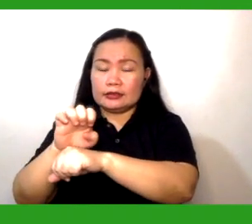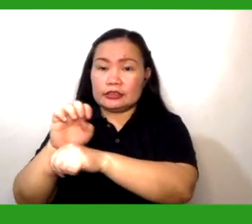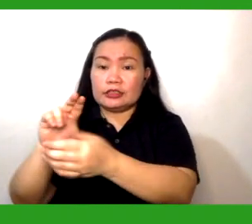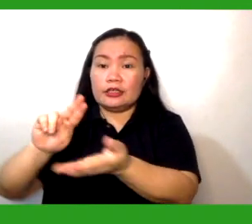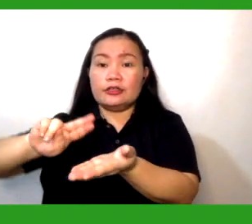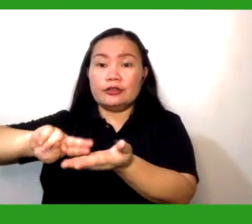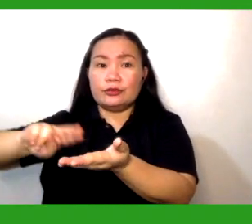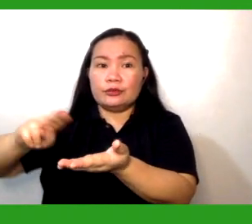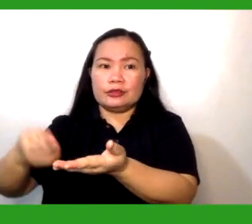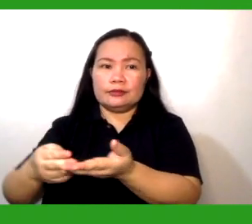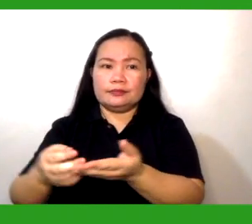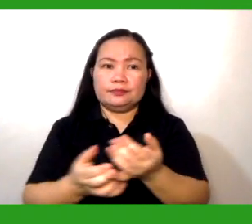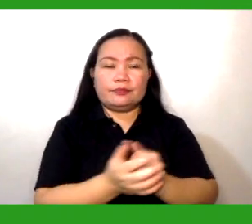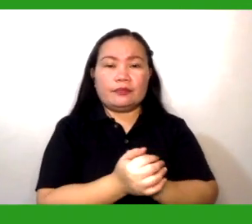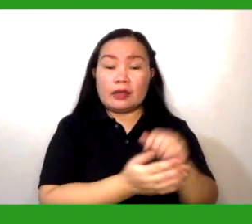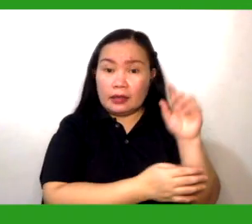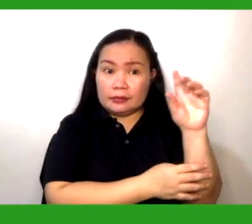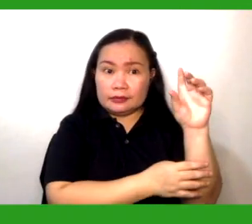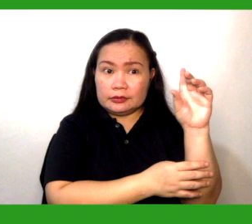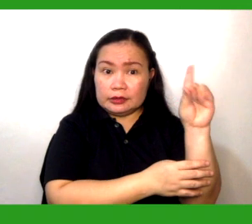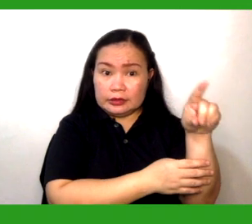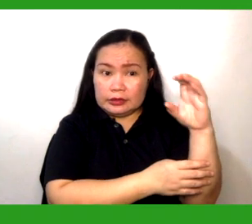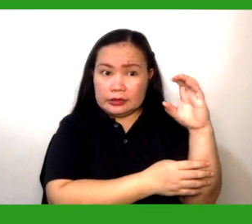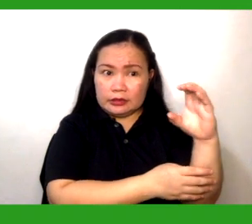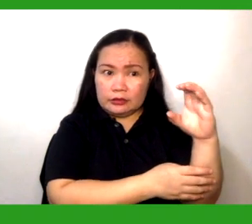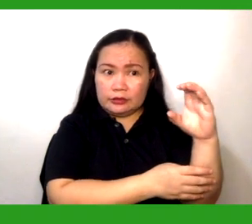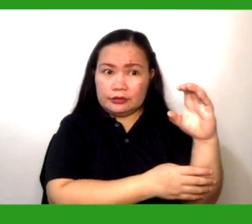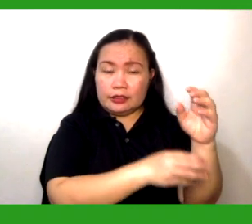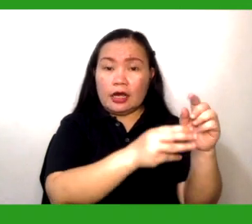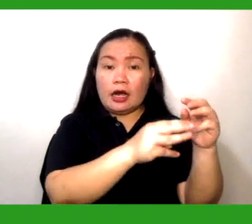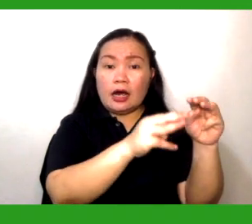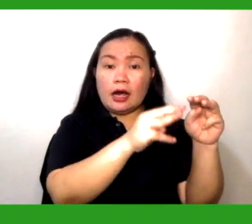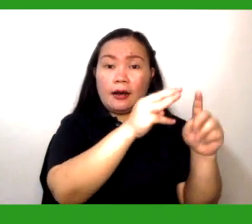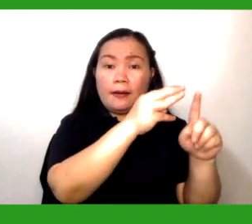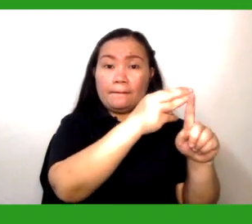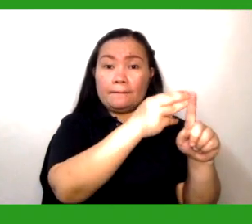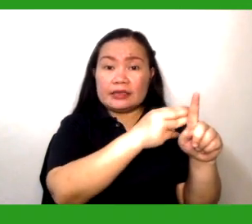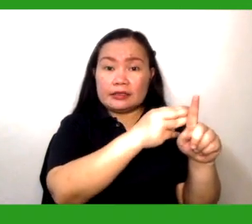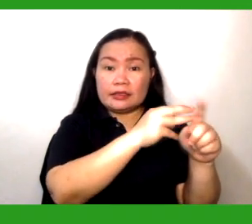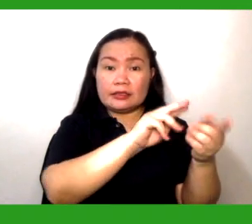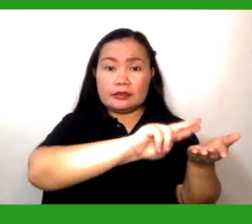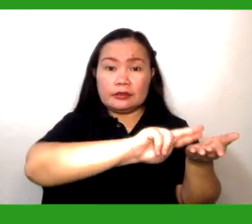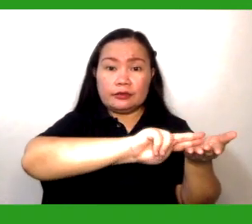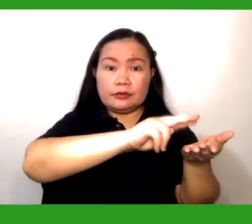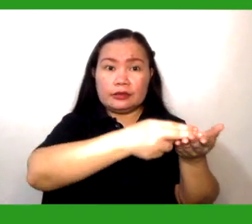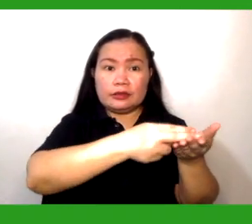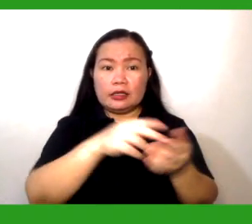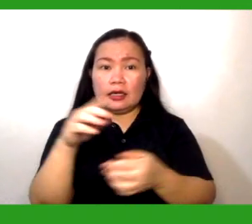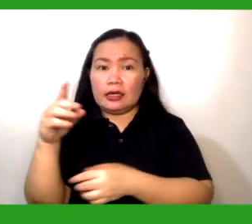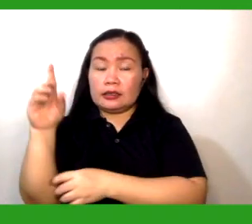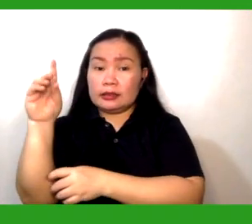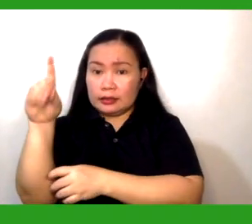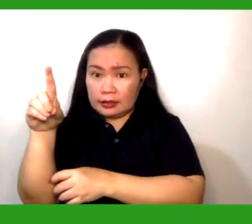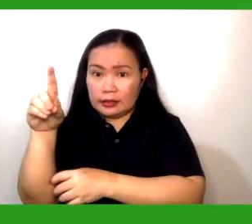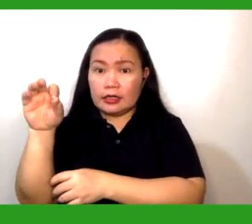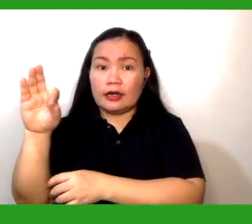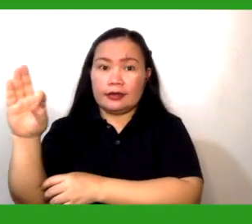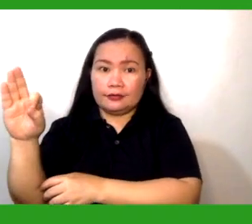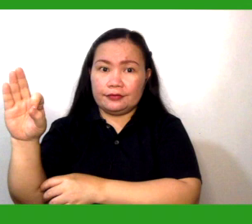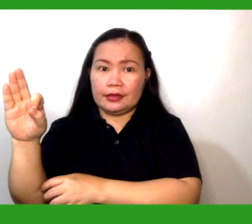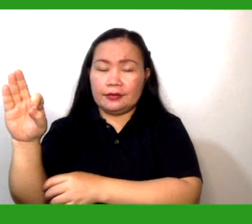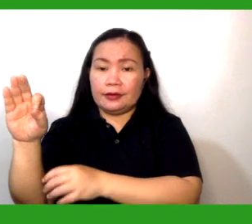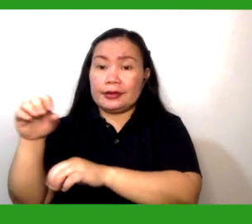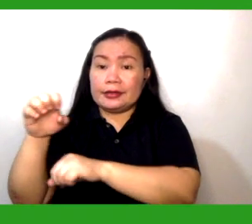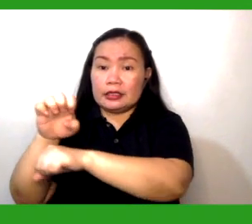degree Celsius, while this one is our unit in the English system, which is the degree Fahrenheit. Okay?